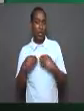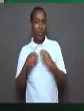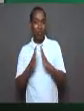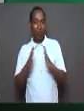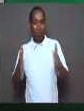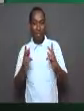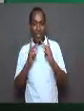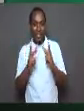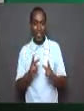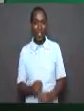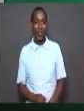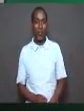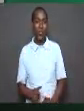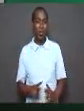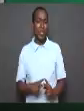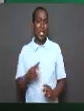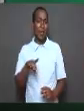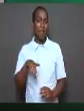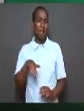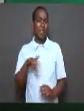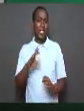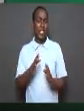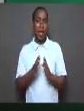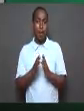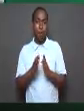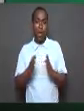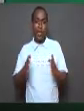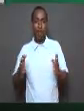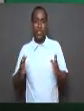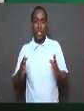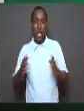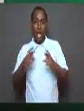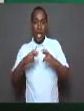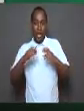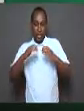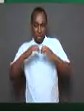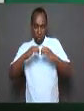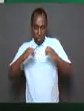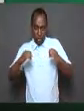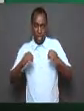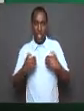a much higher magnification and resolution.